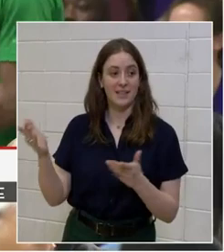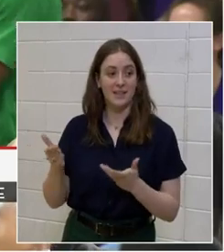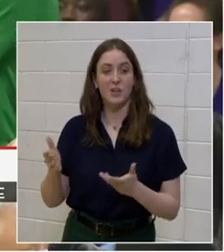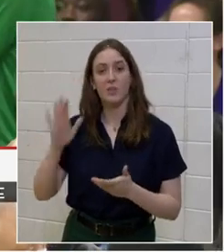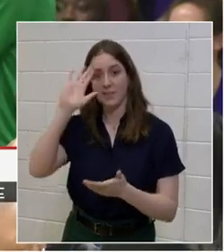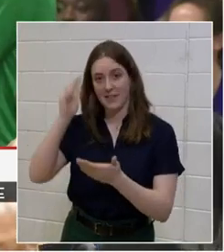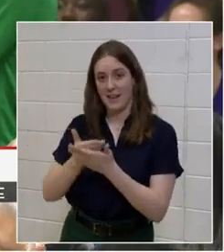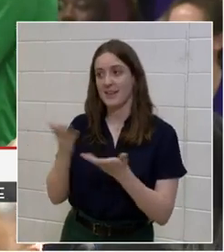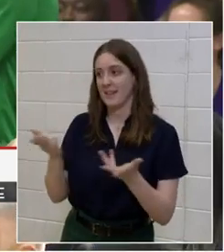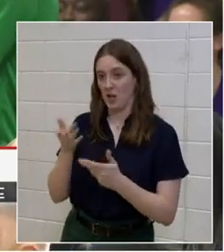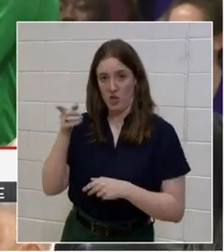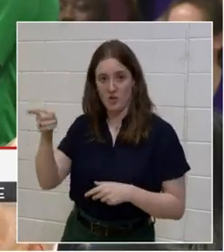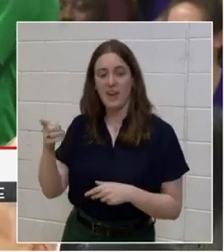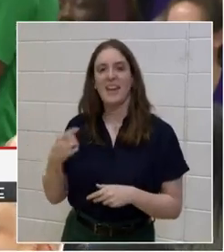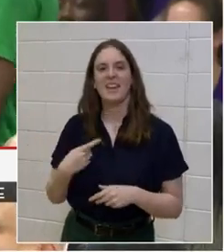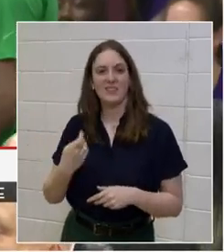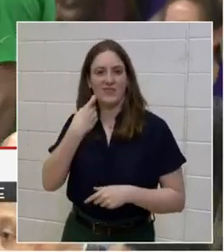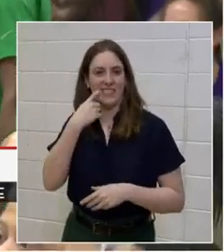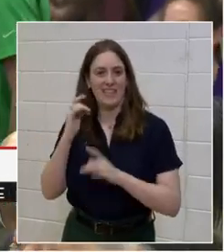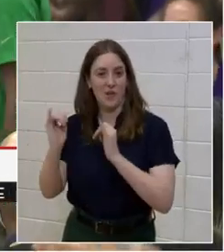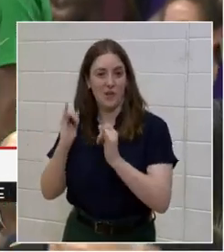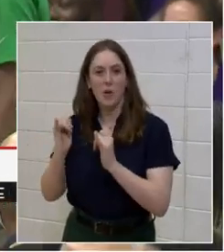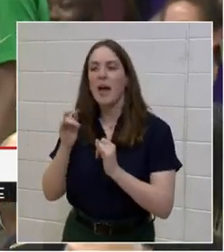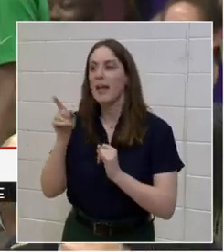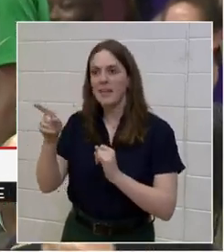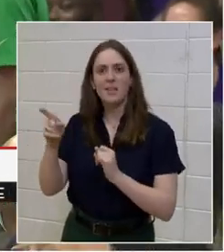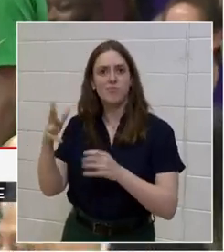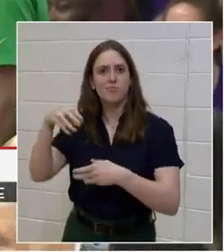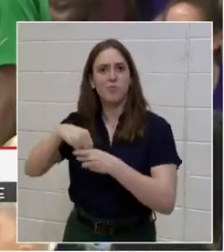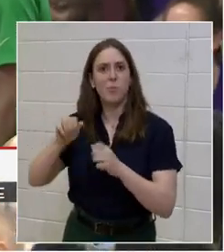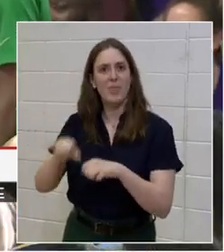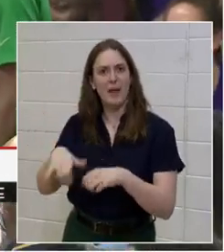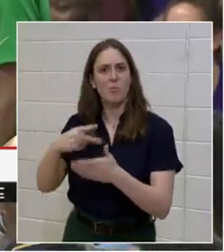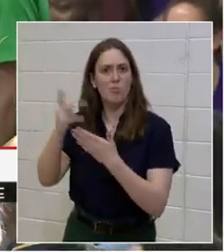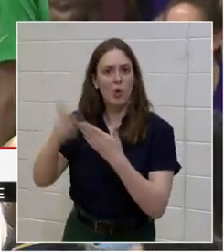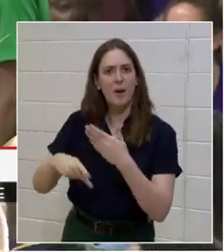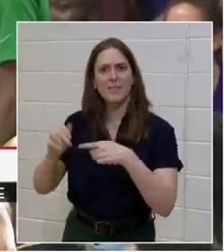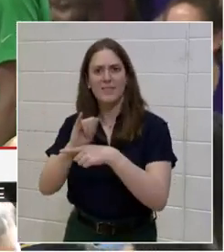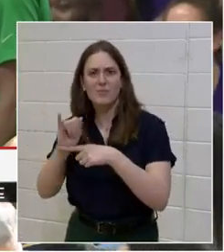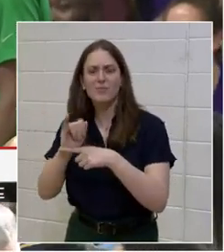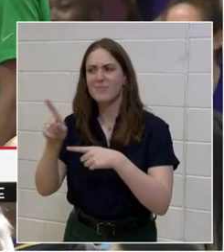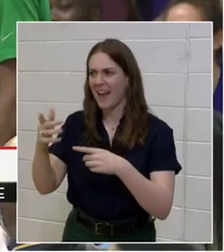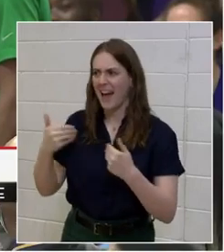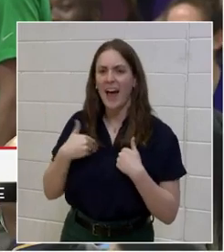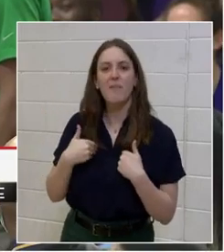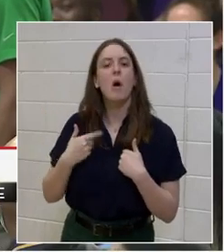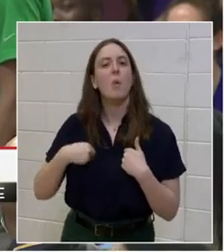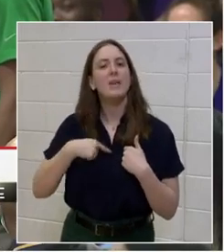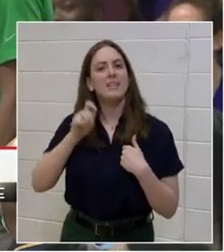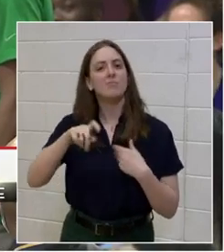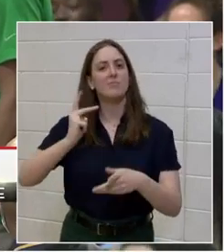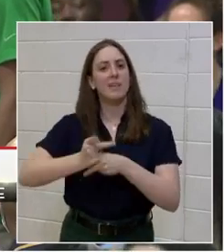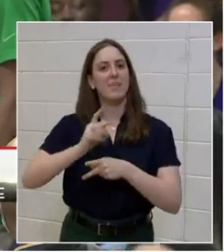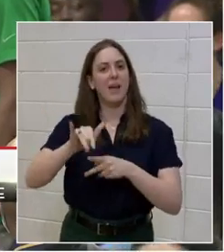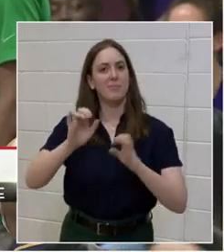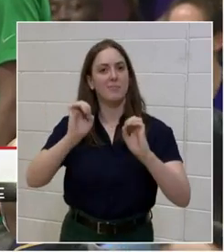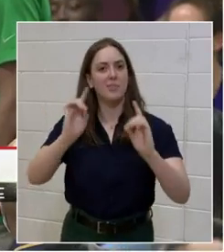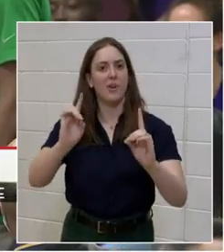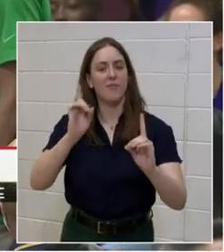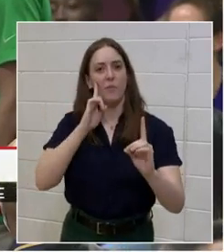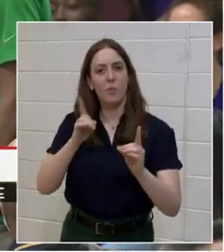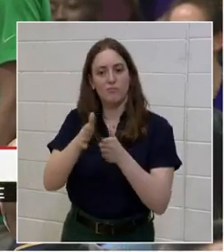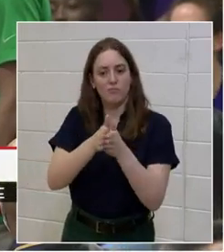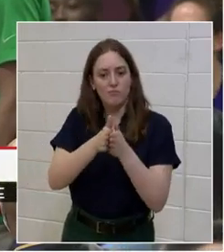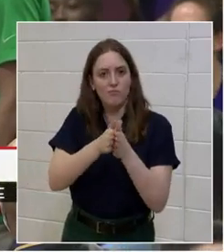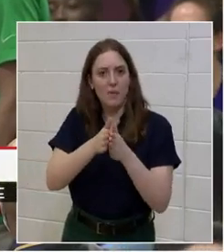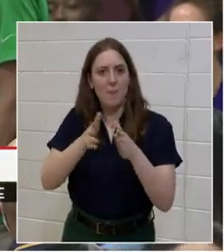could build houses. They could do all of those things. So use our scholars to save some money and keep people in the city to incentivize them to